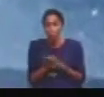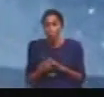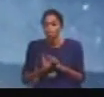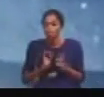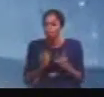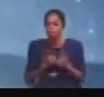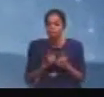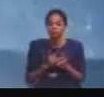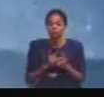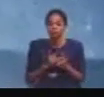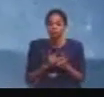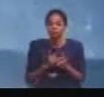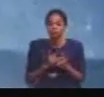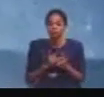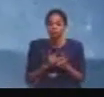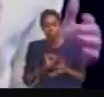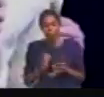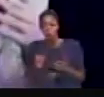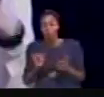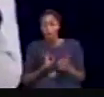I've tasted and I've seen.